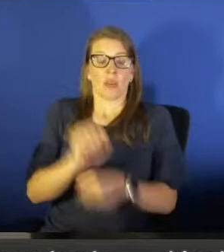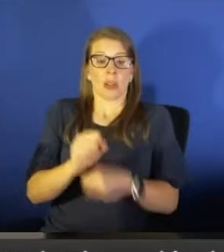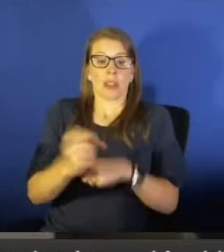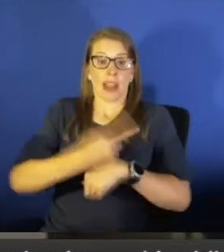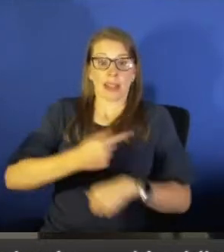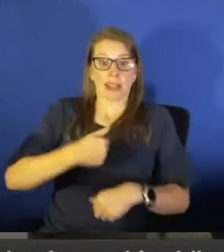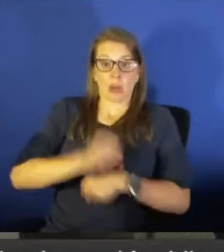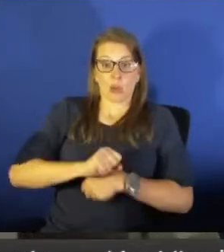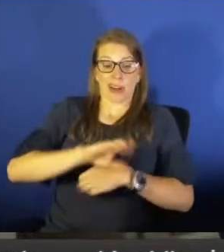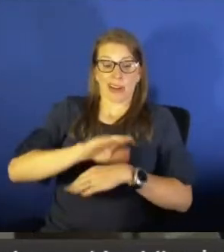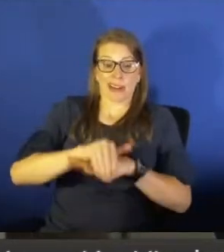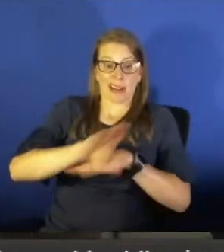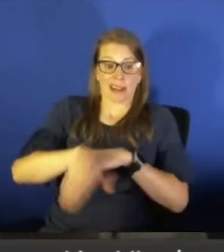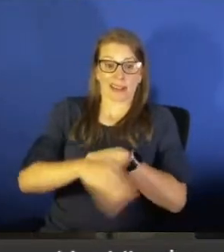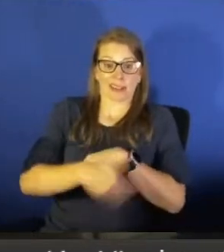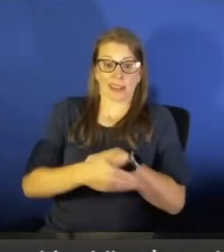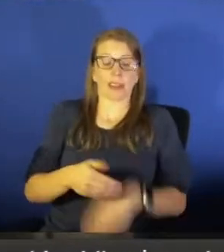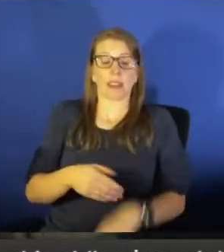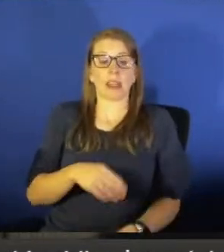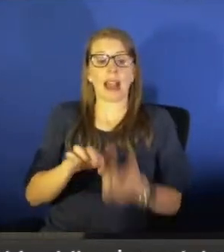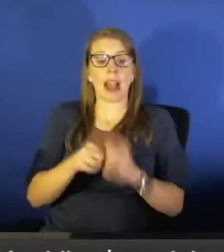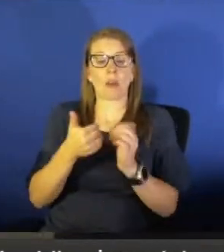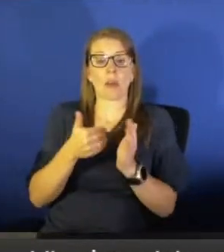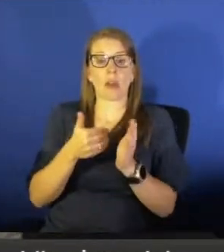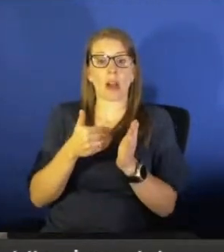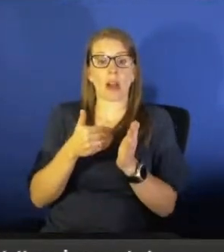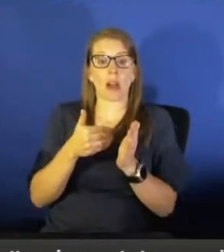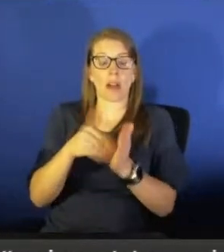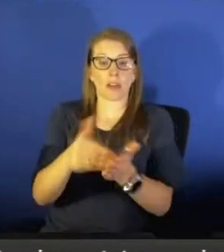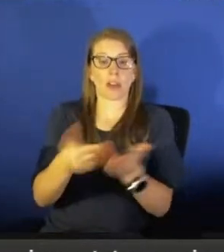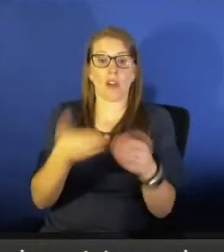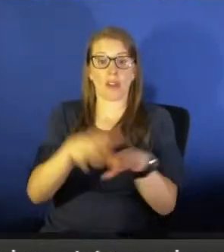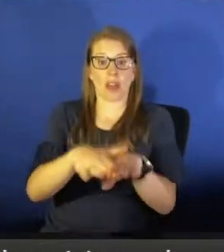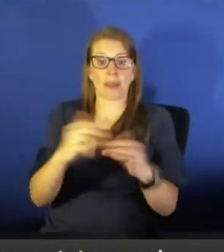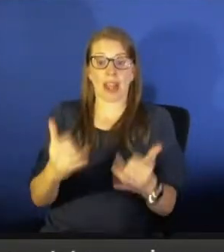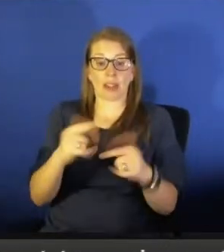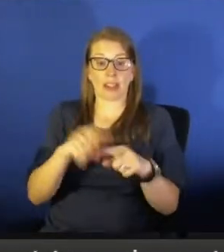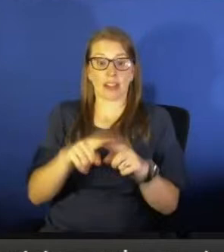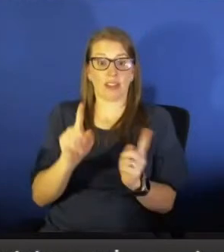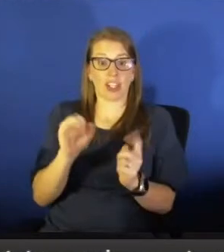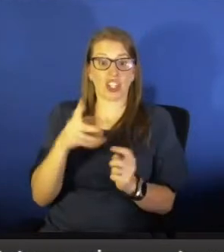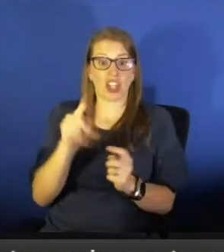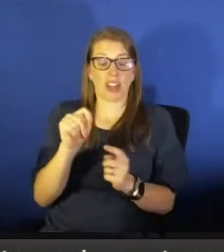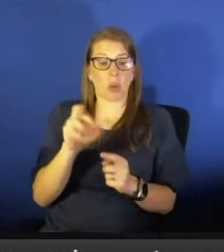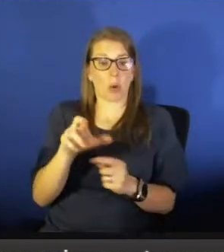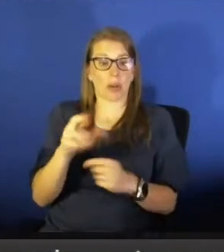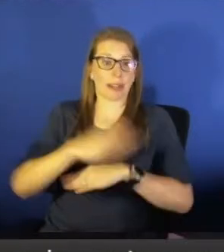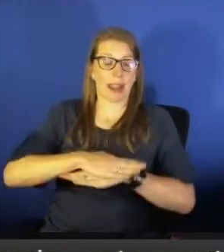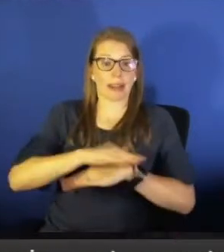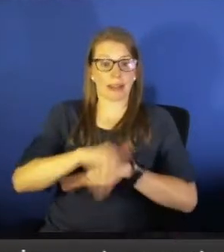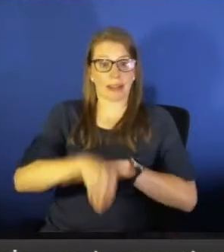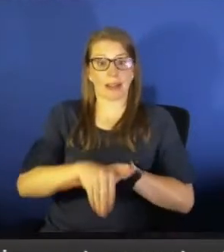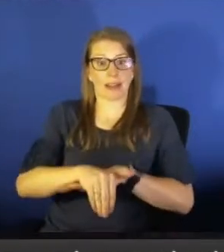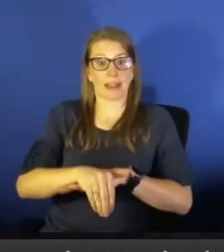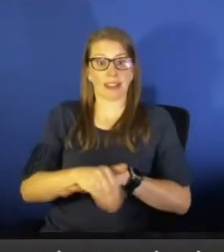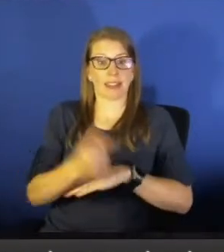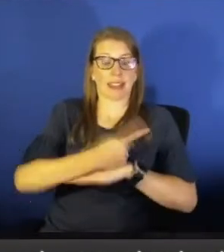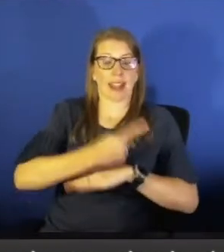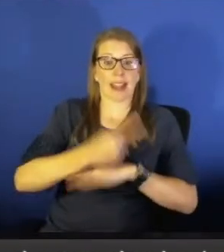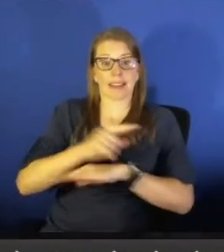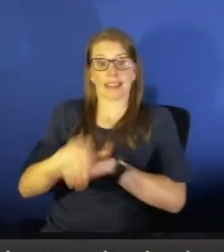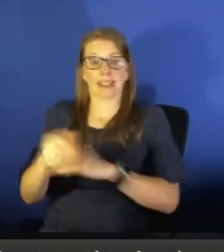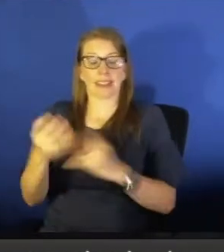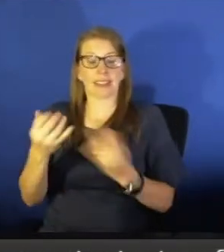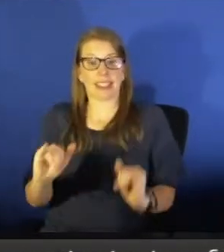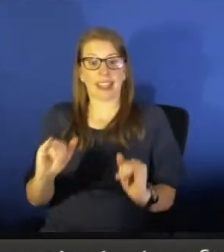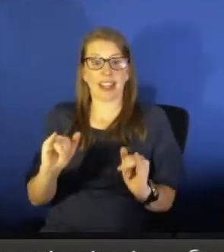that. And how often do you overlap now? You work different shifts now, or days and nights? Yeah, we're still days and nights, but yeah, we still, do the